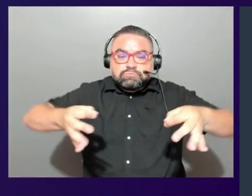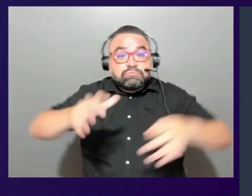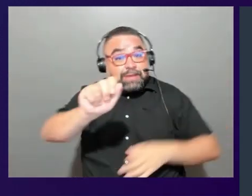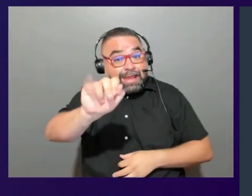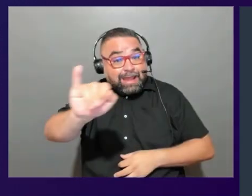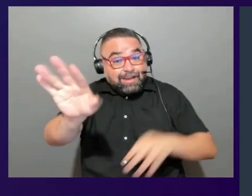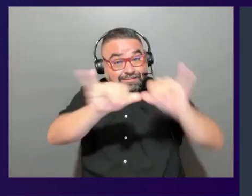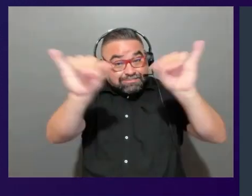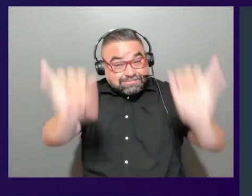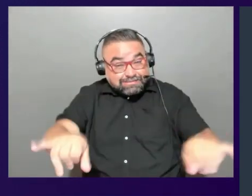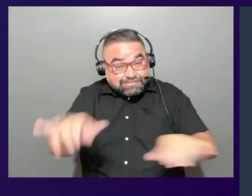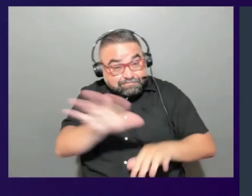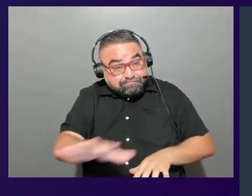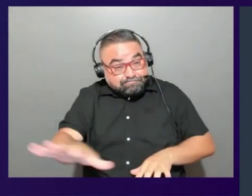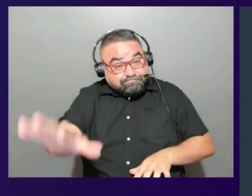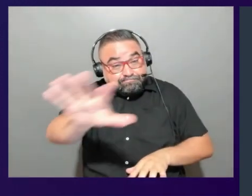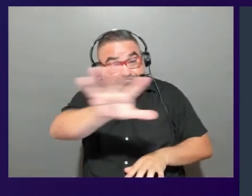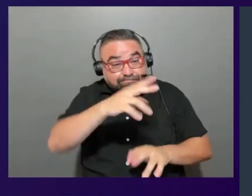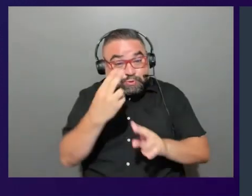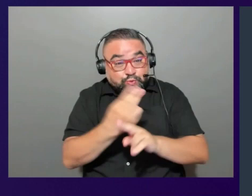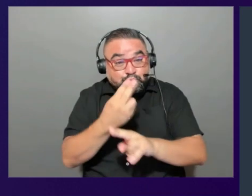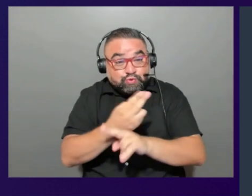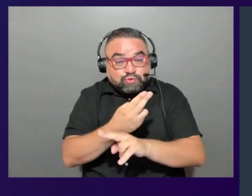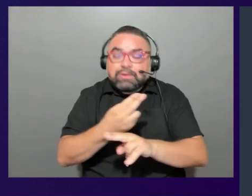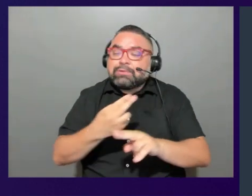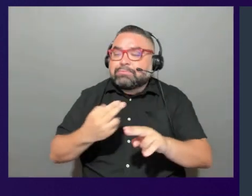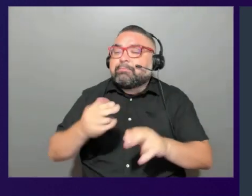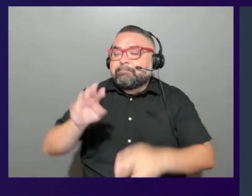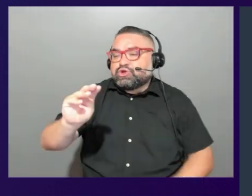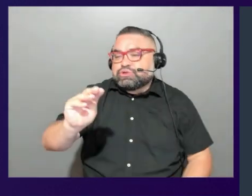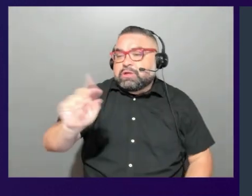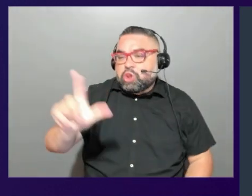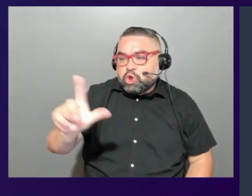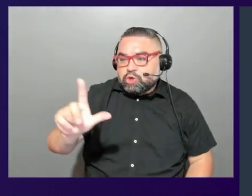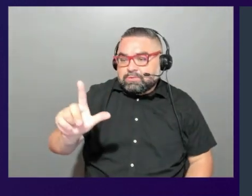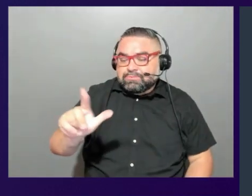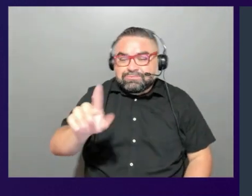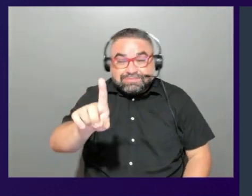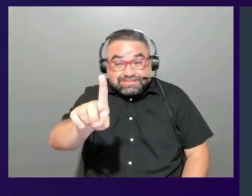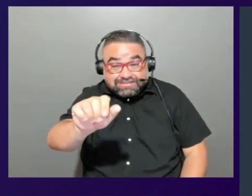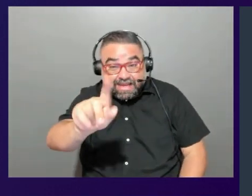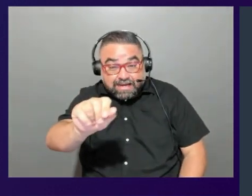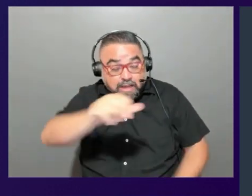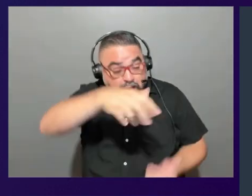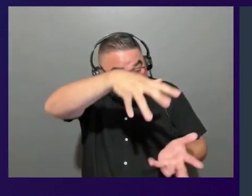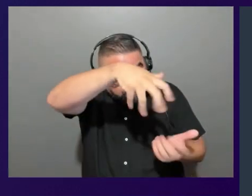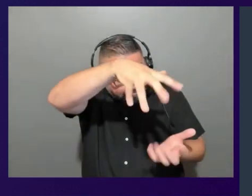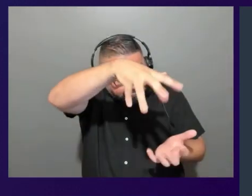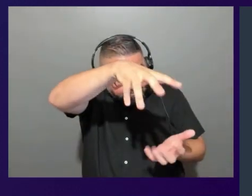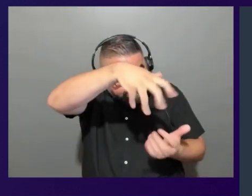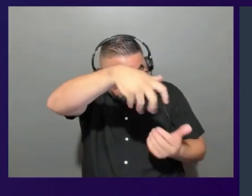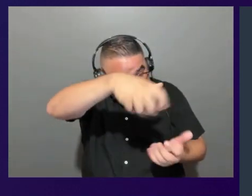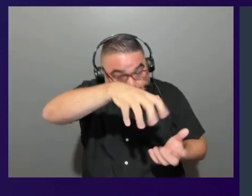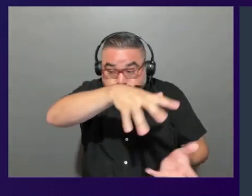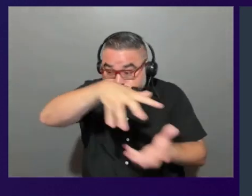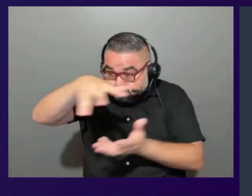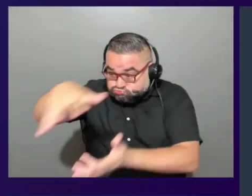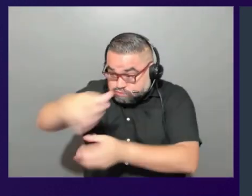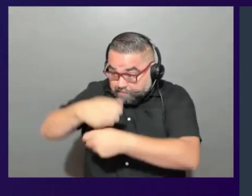use machine learning, which uses large amounts of data to create and validate decision logic, which is known as a